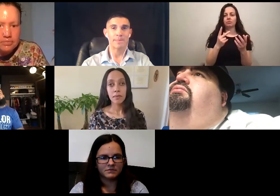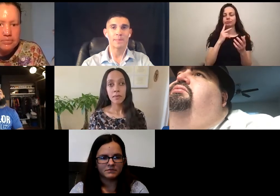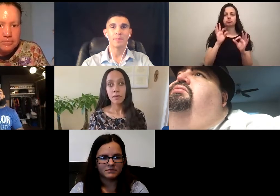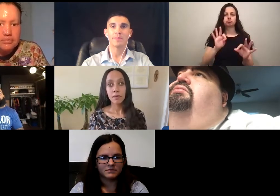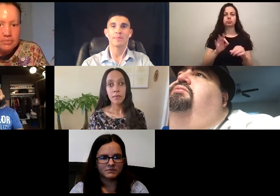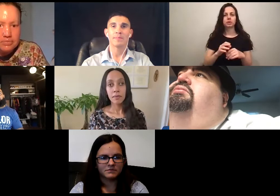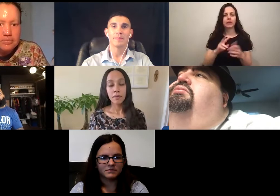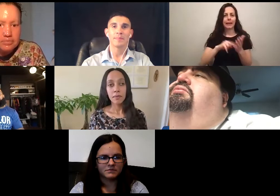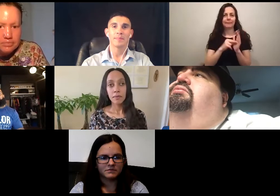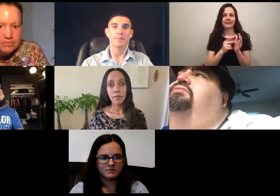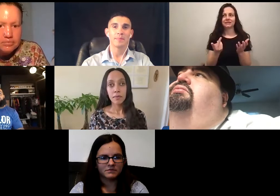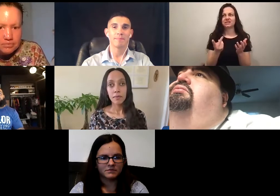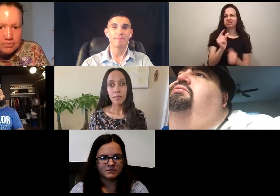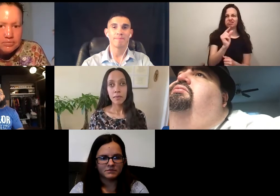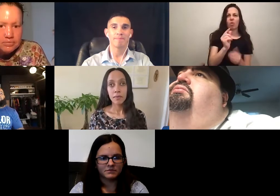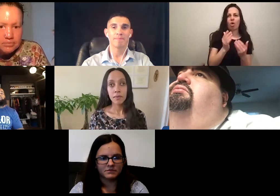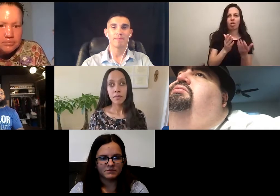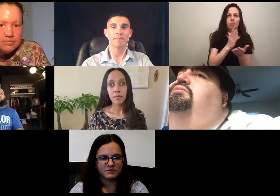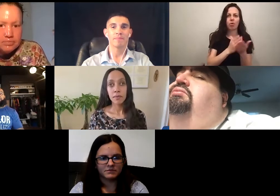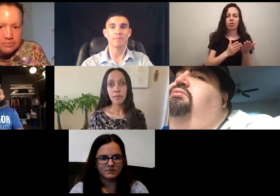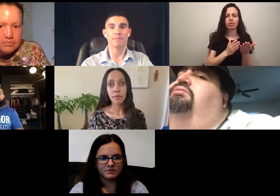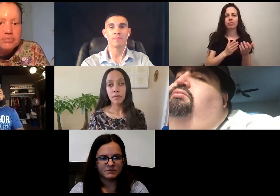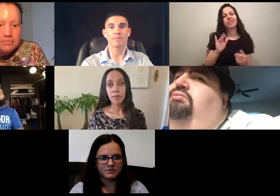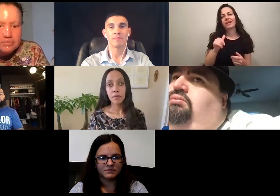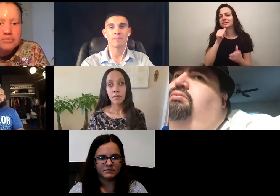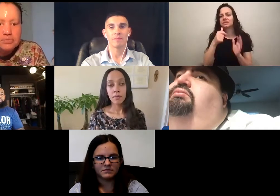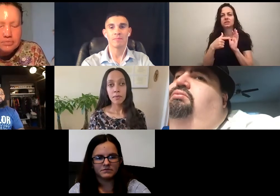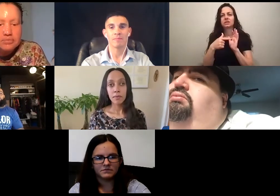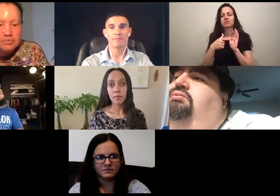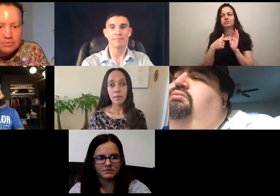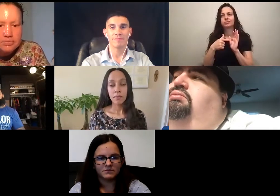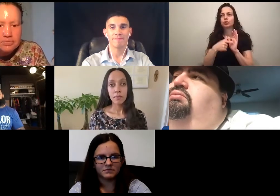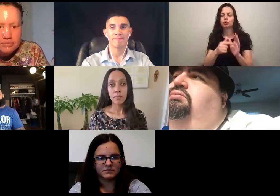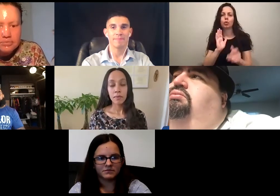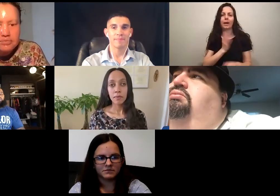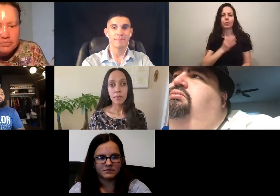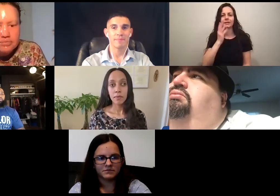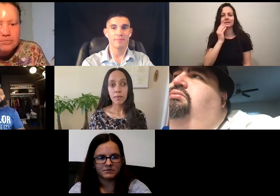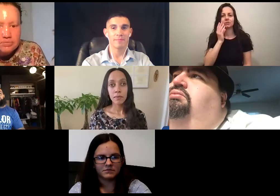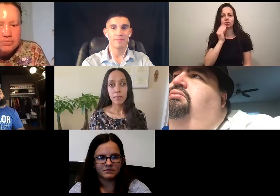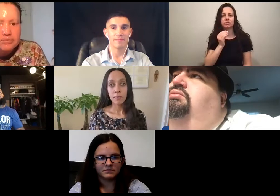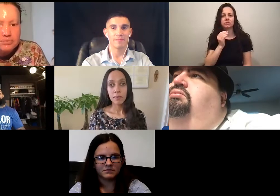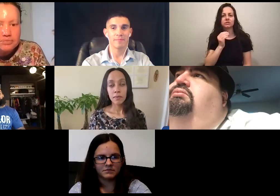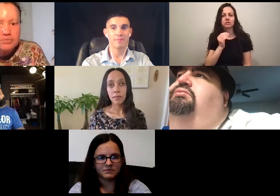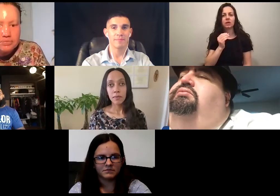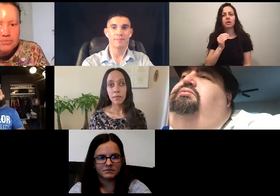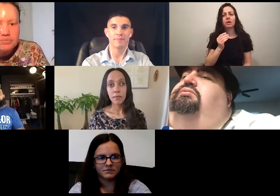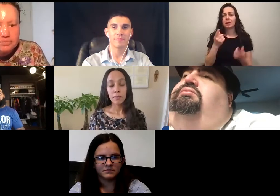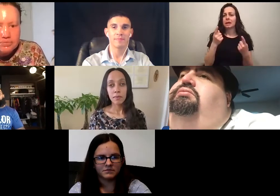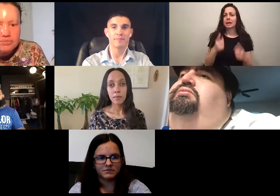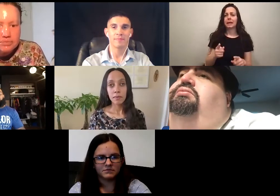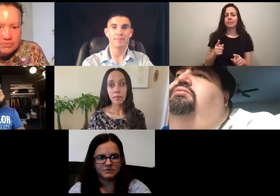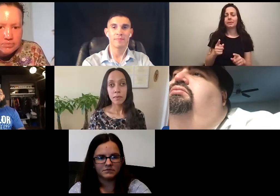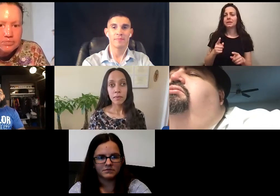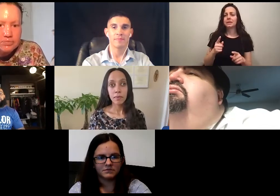tell them and not living the experience of what we actually need. So we're still pushing up steep ramps and so on, even